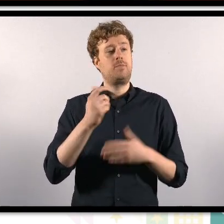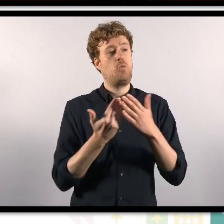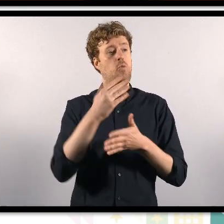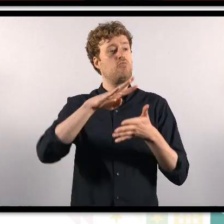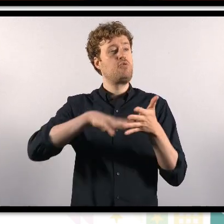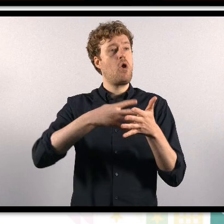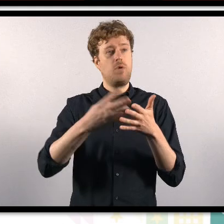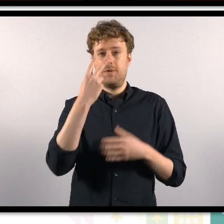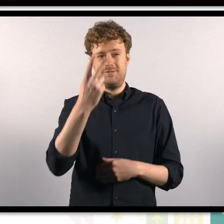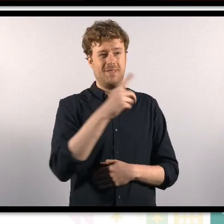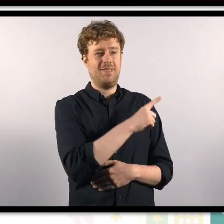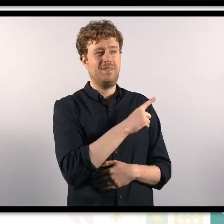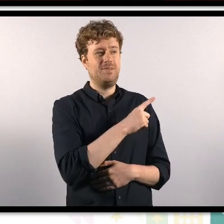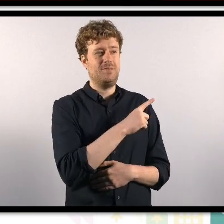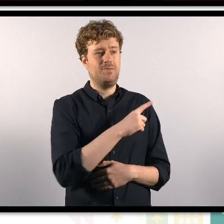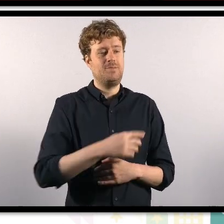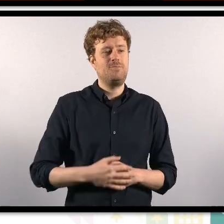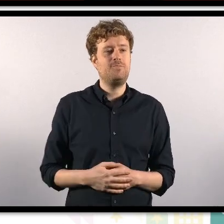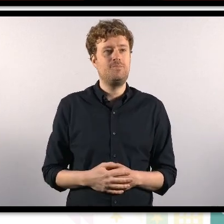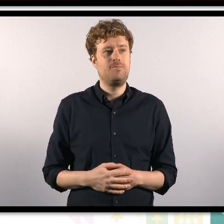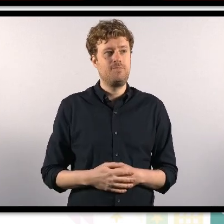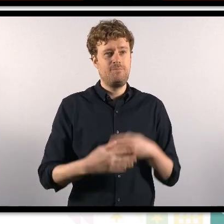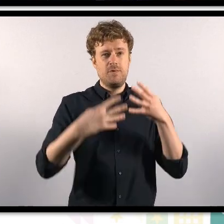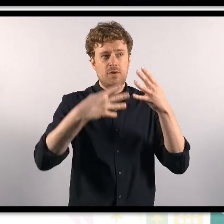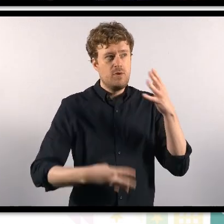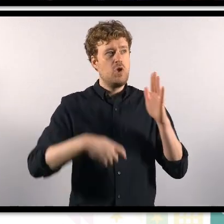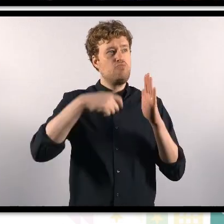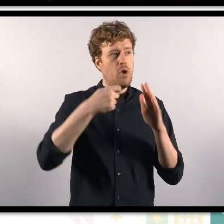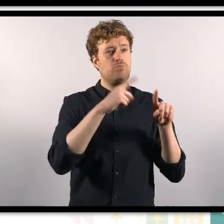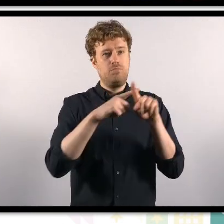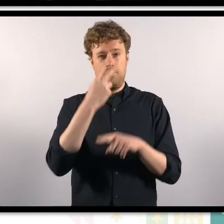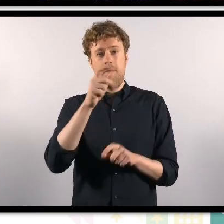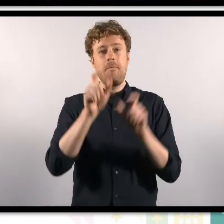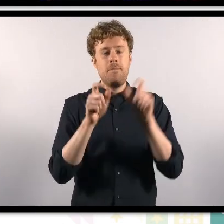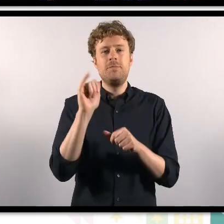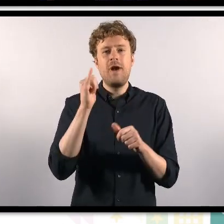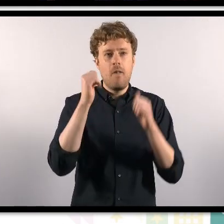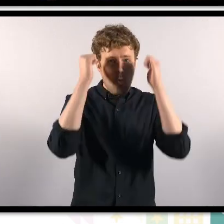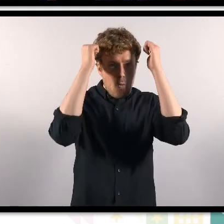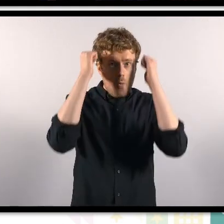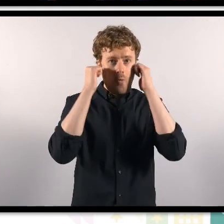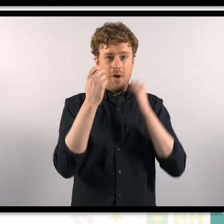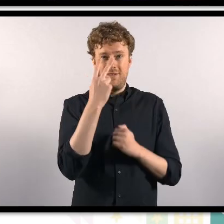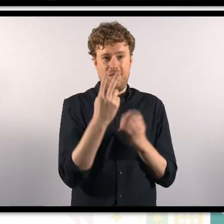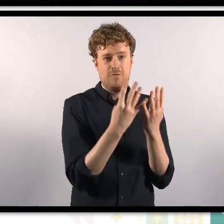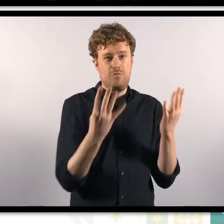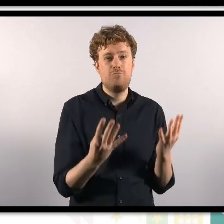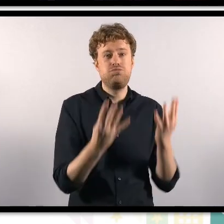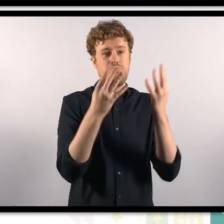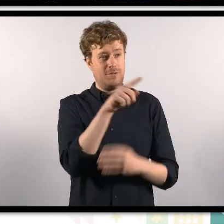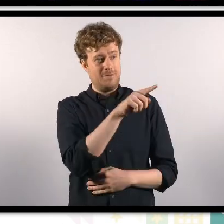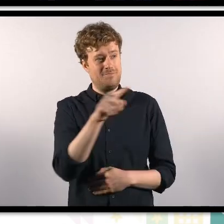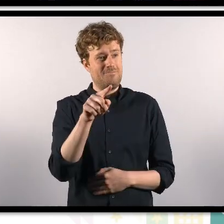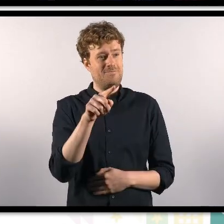So please stand, and we'll spot you, and thank you. So kudos. Those are, it's a lot of certifications that you have to